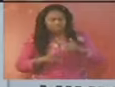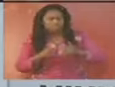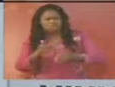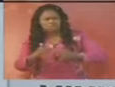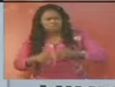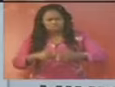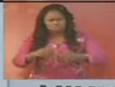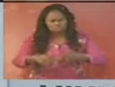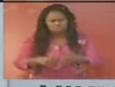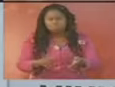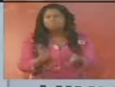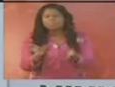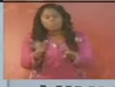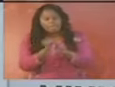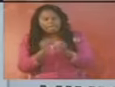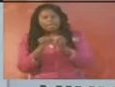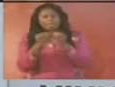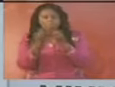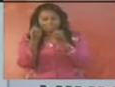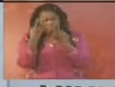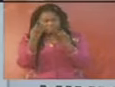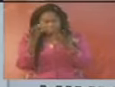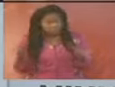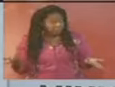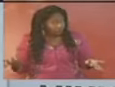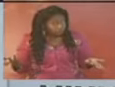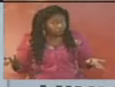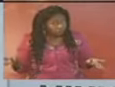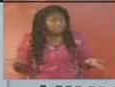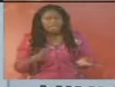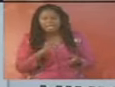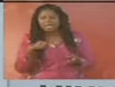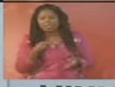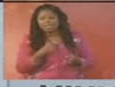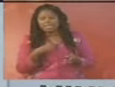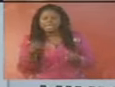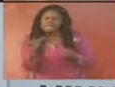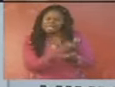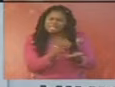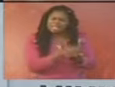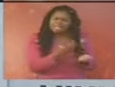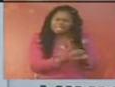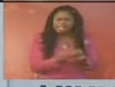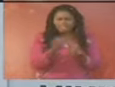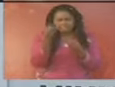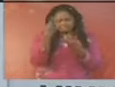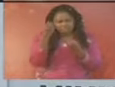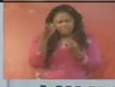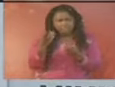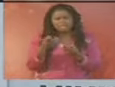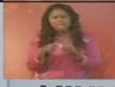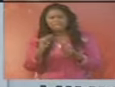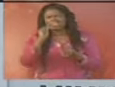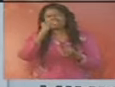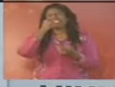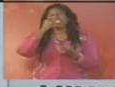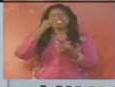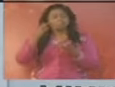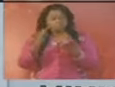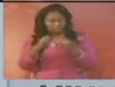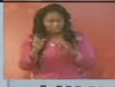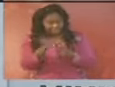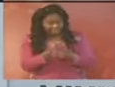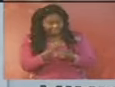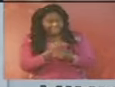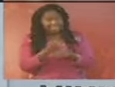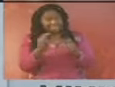those individuals who have tested positive before, we would be in a better place to say how long immunity will actually last. That being said, our first phase